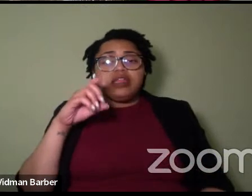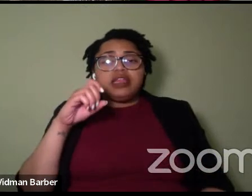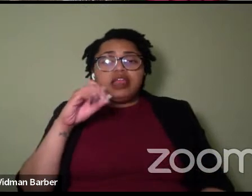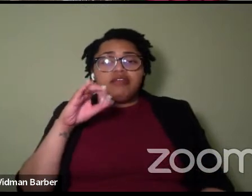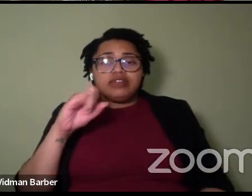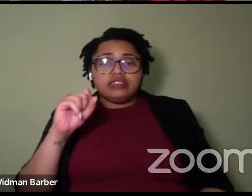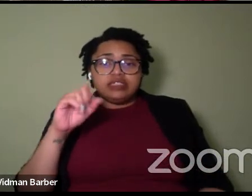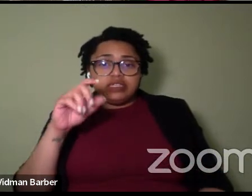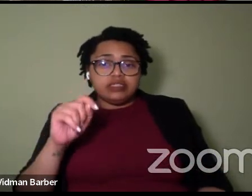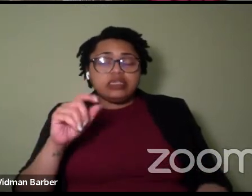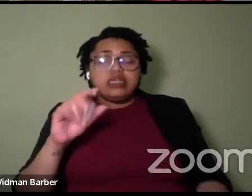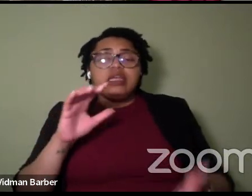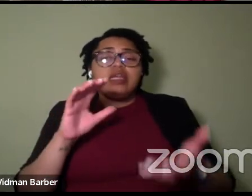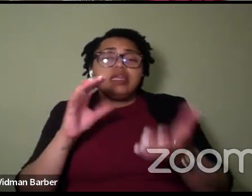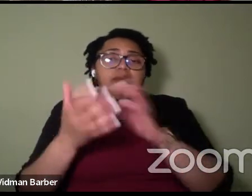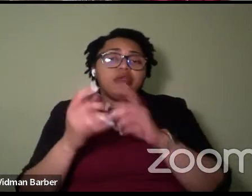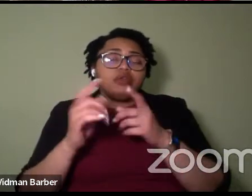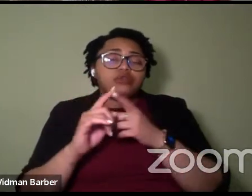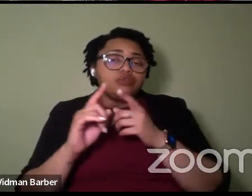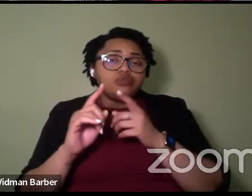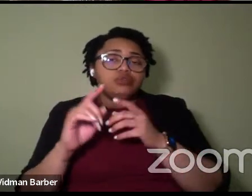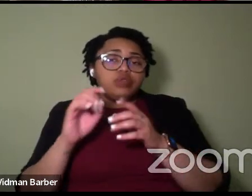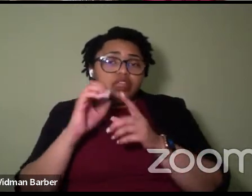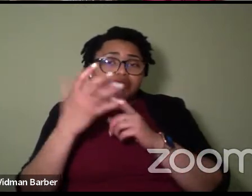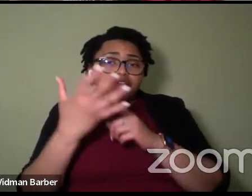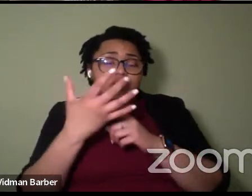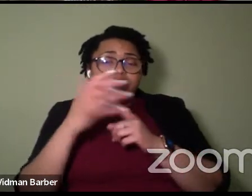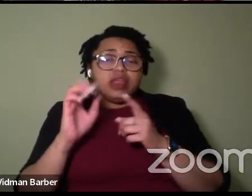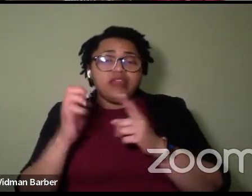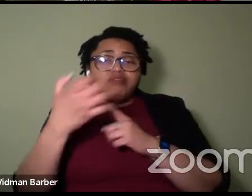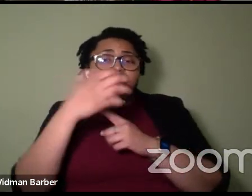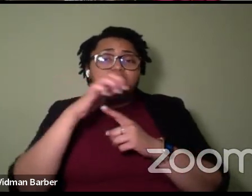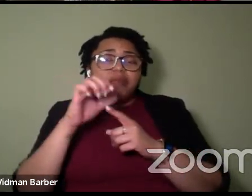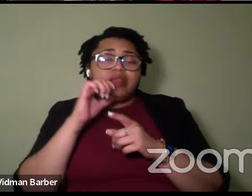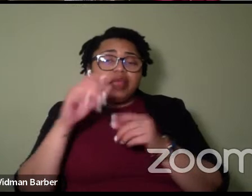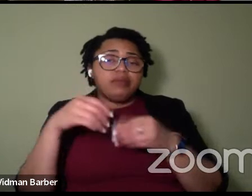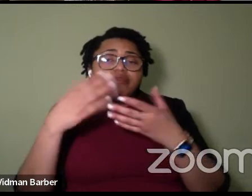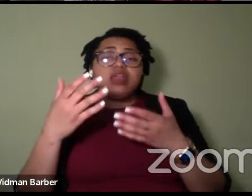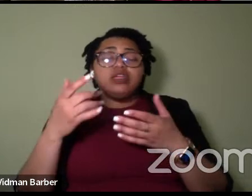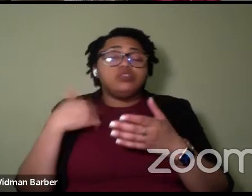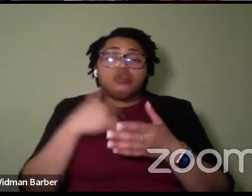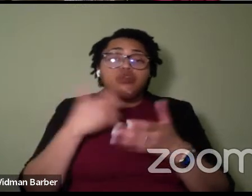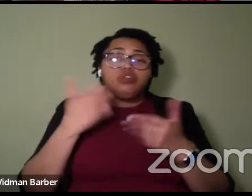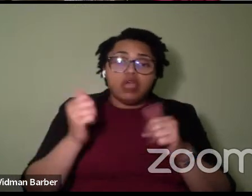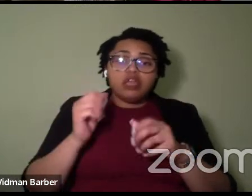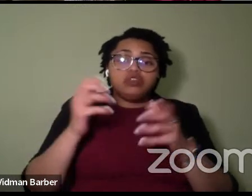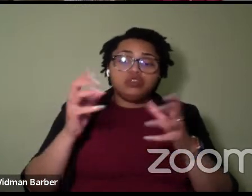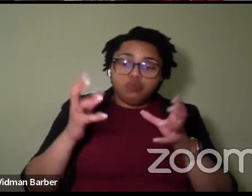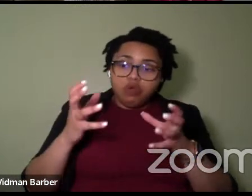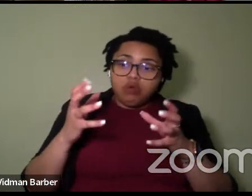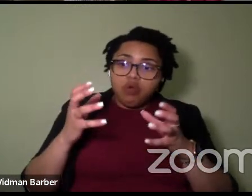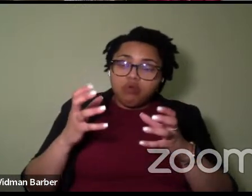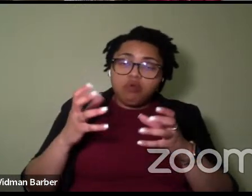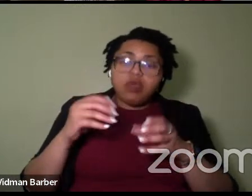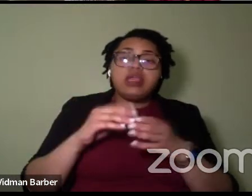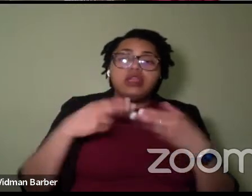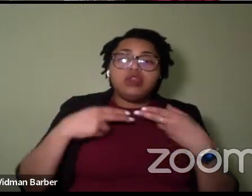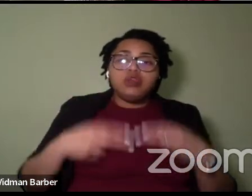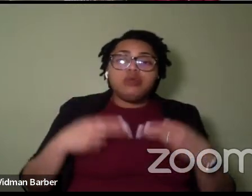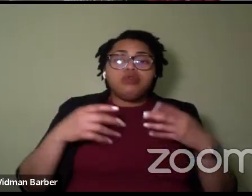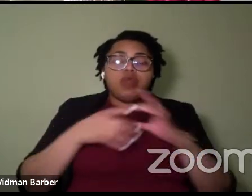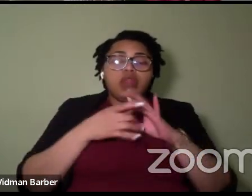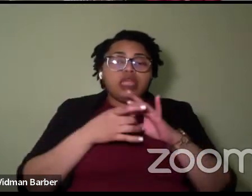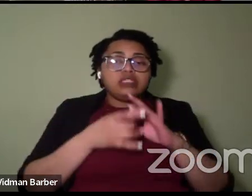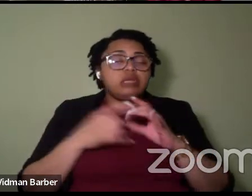so we put up these walls so that we can operate the way we want to in human relationships, even as we, position ourselves to